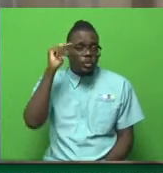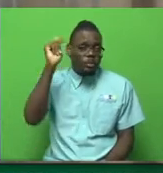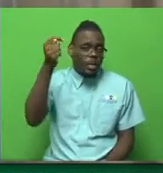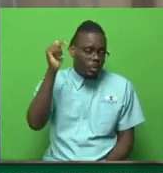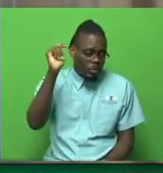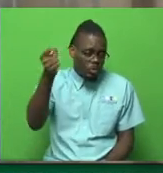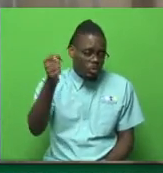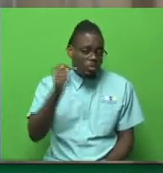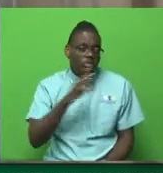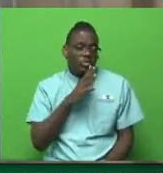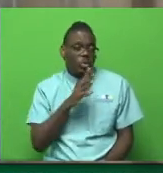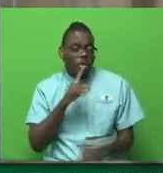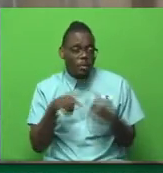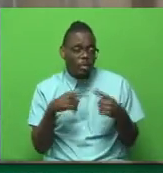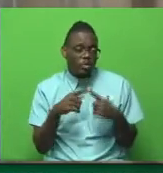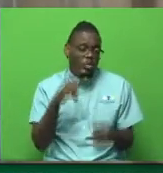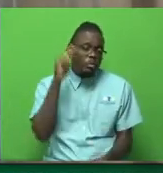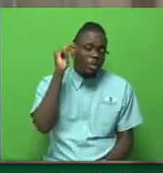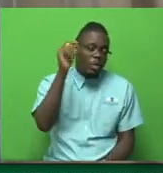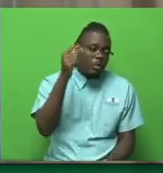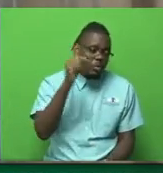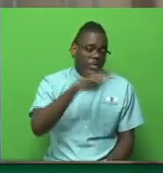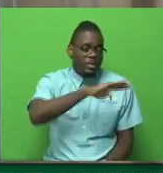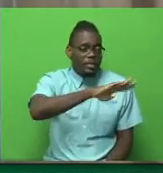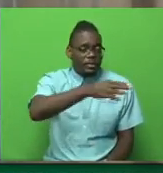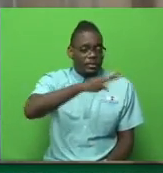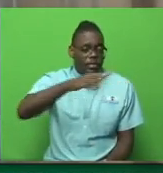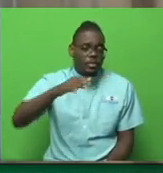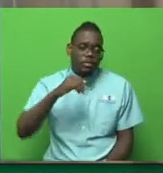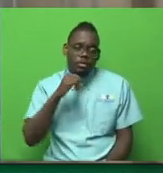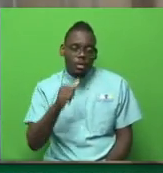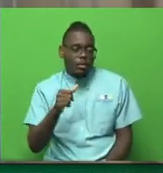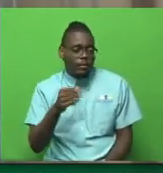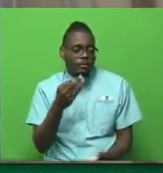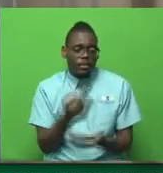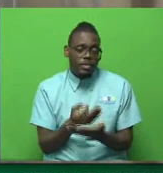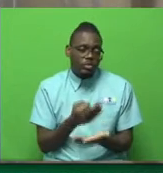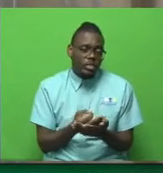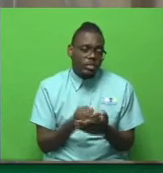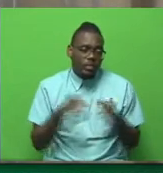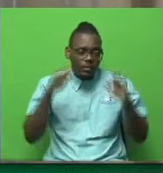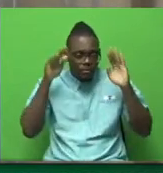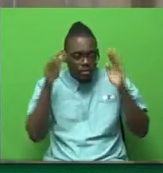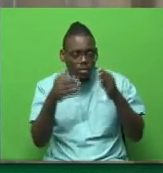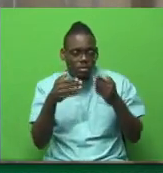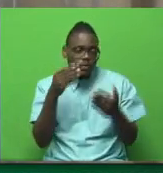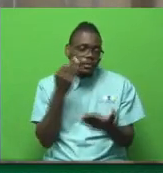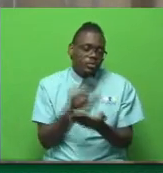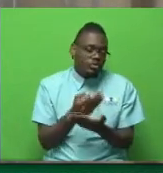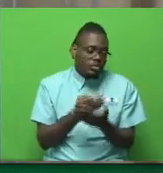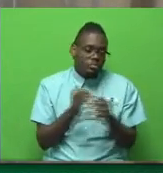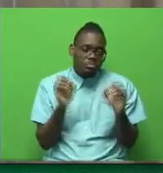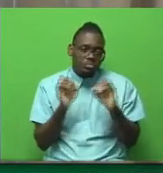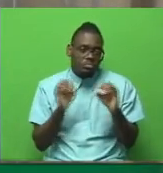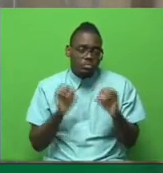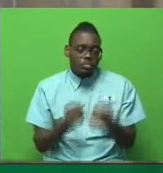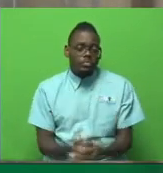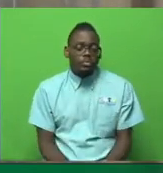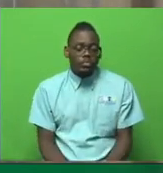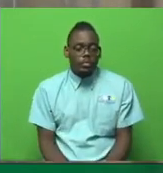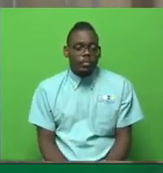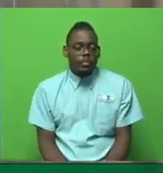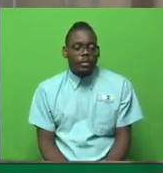everything else except Finance Madam speaker except Finance everything